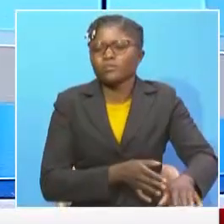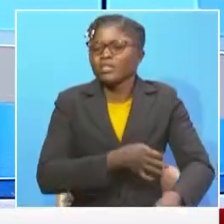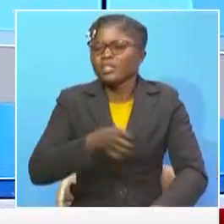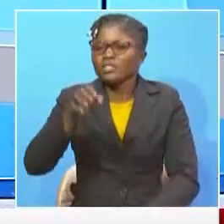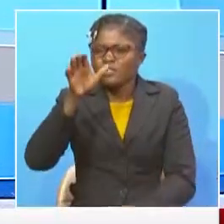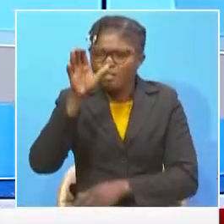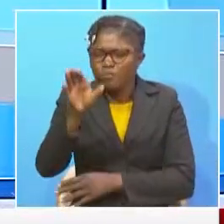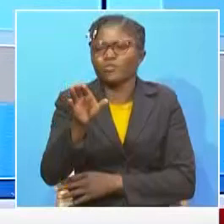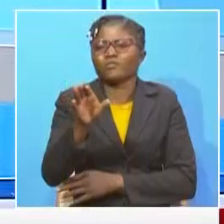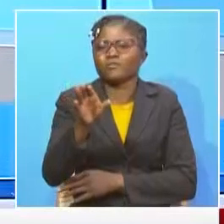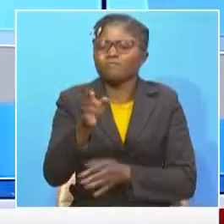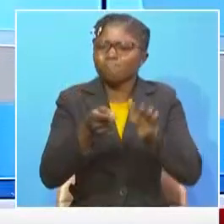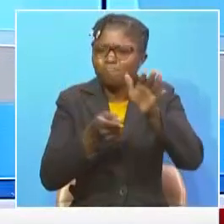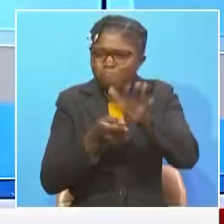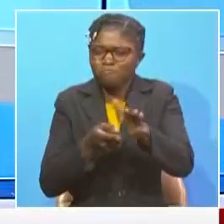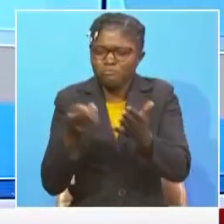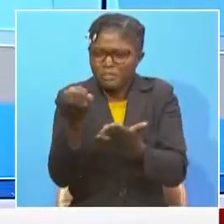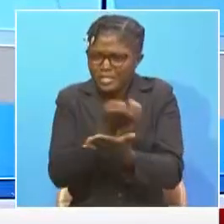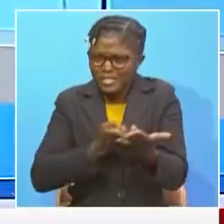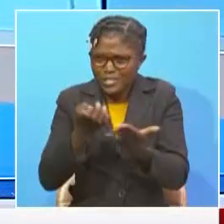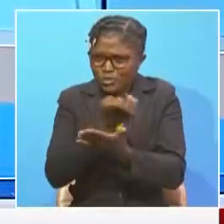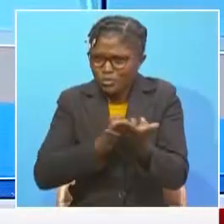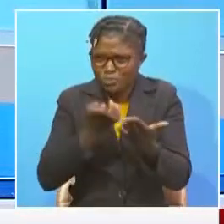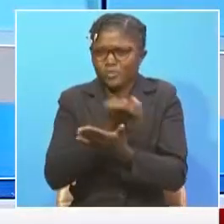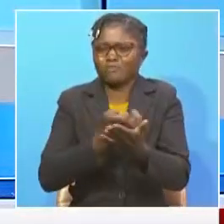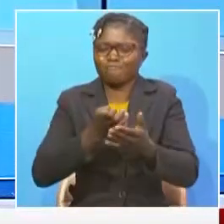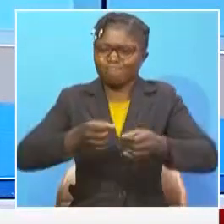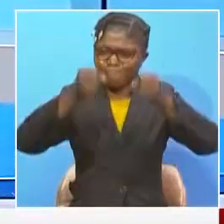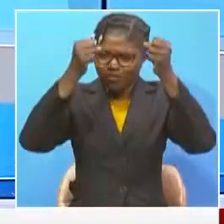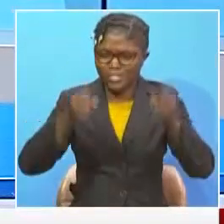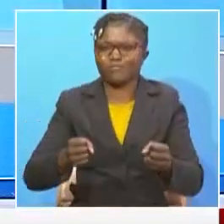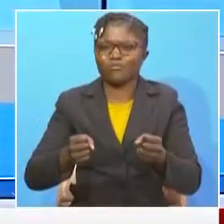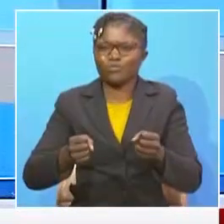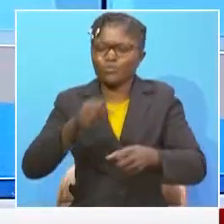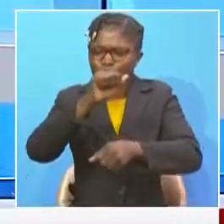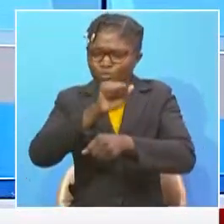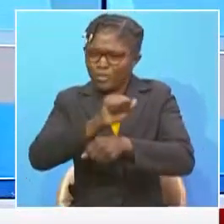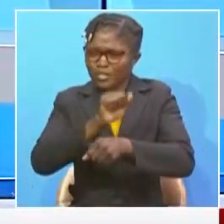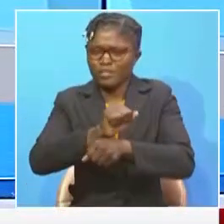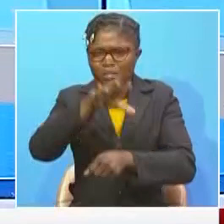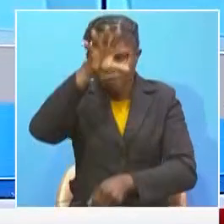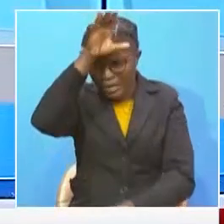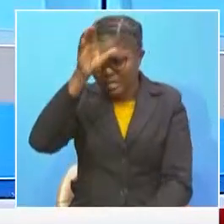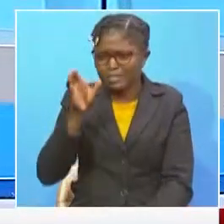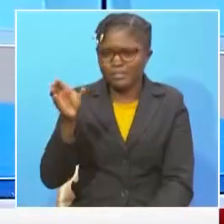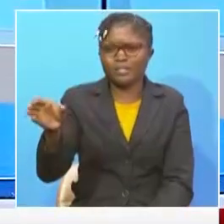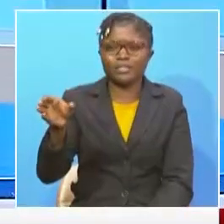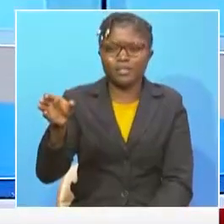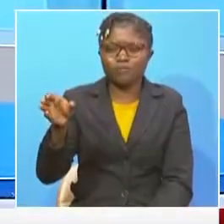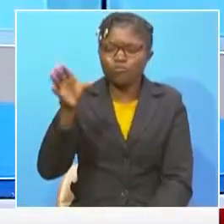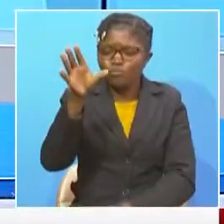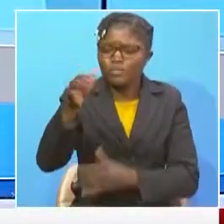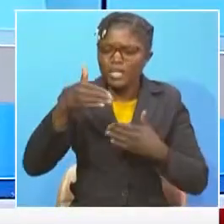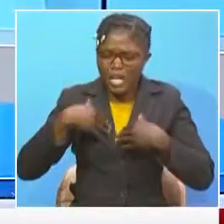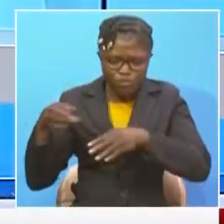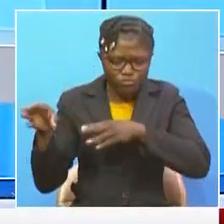exploring diversifying its economy through formalizing and strengthening operations of the mining sector. The province has resolved to adopt the